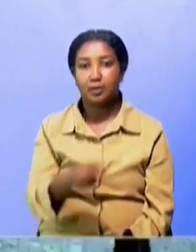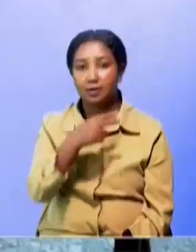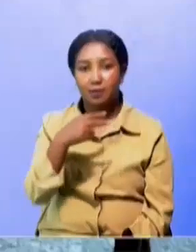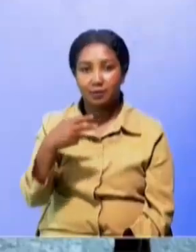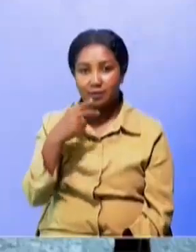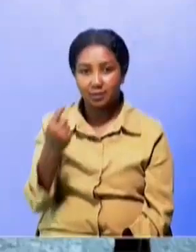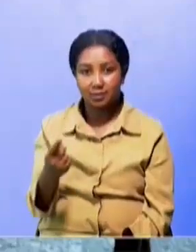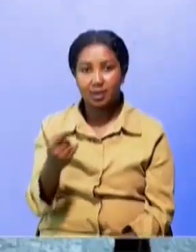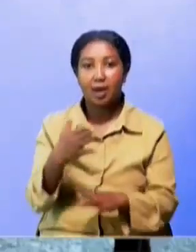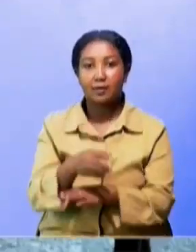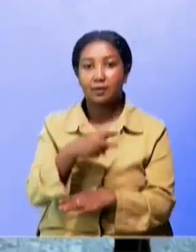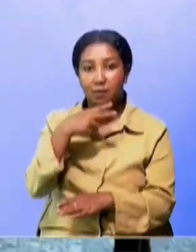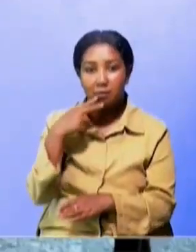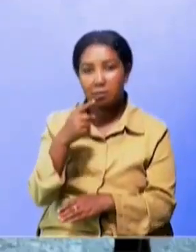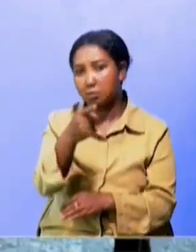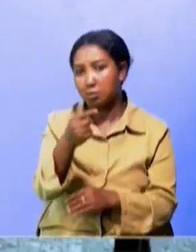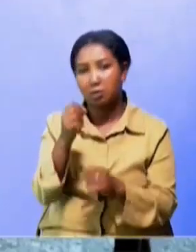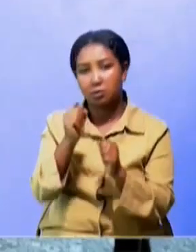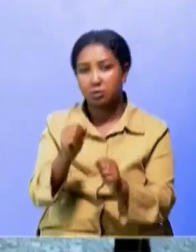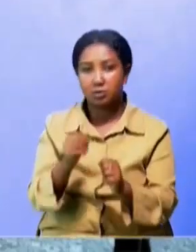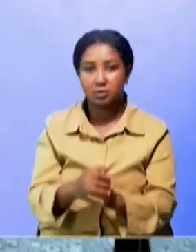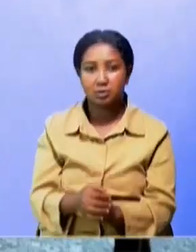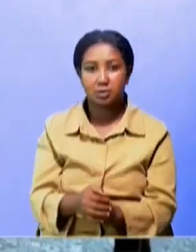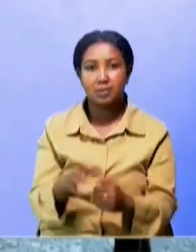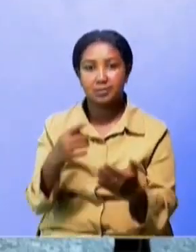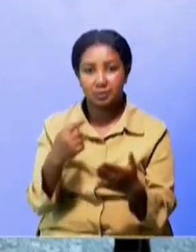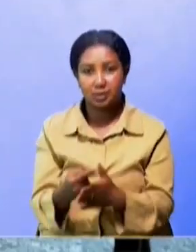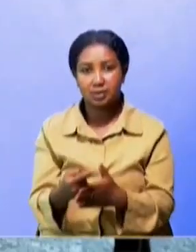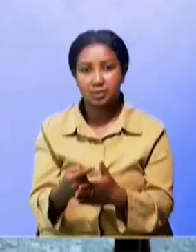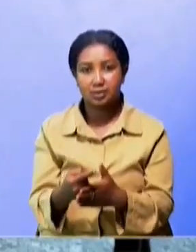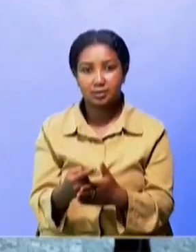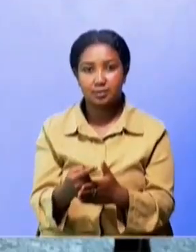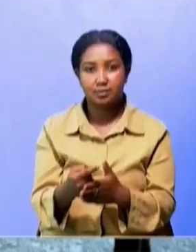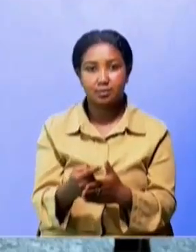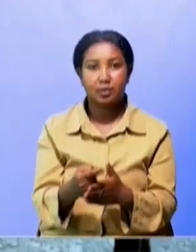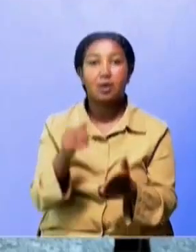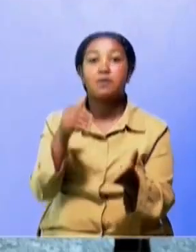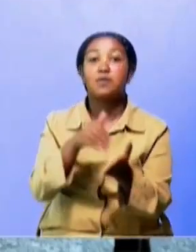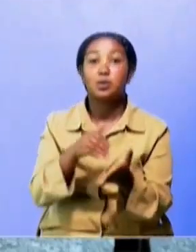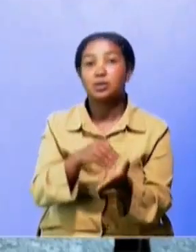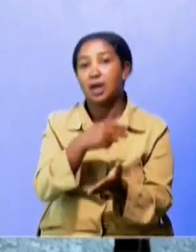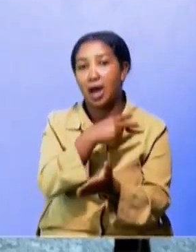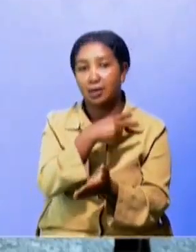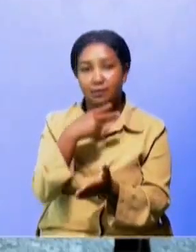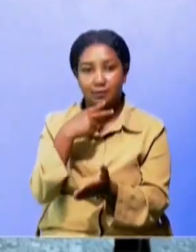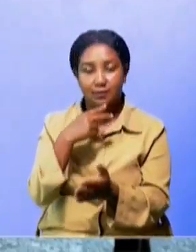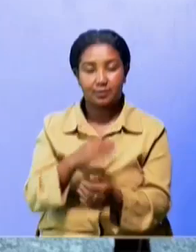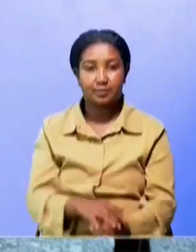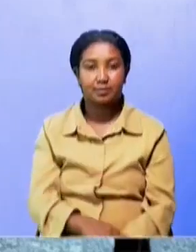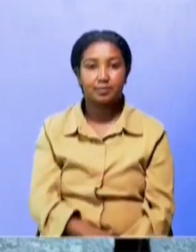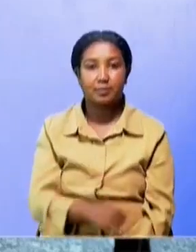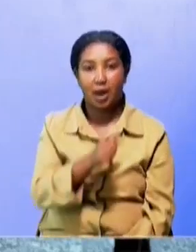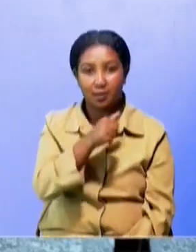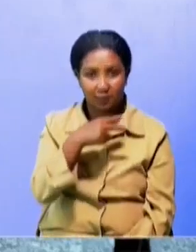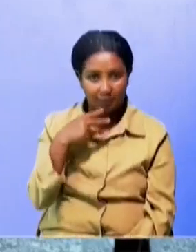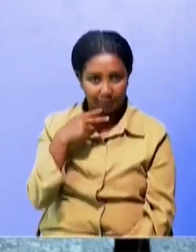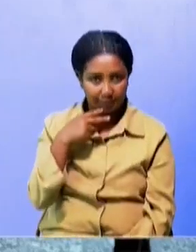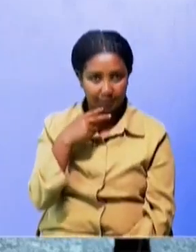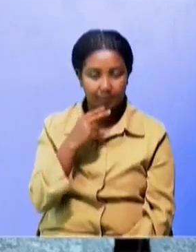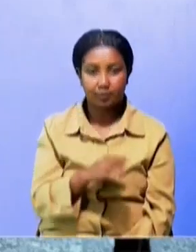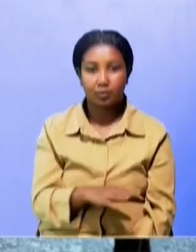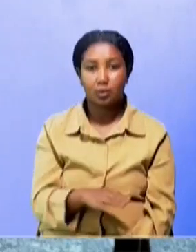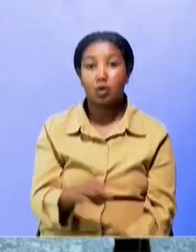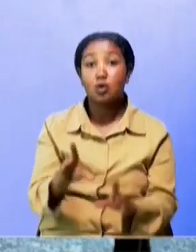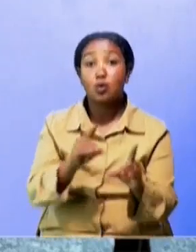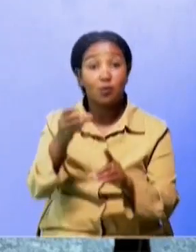verbs. After the verb, you are welcome to use these what? Frequency adverbs.